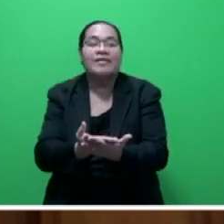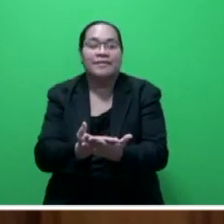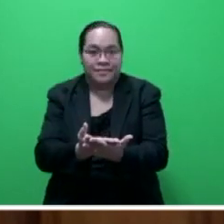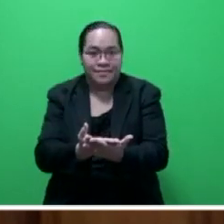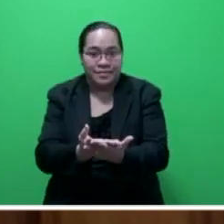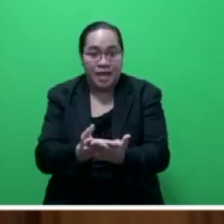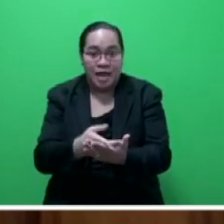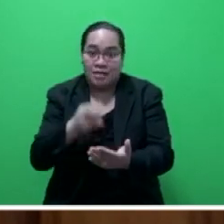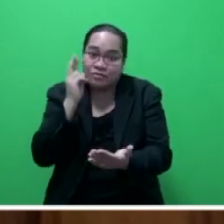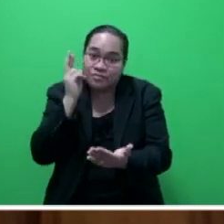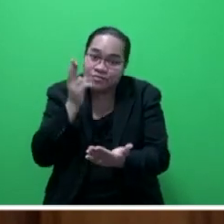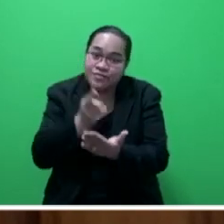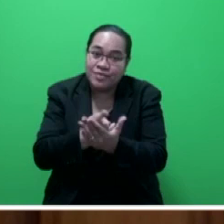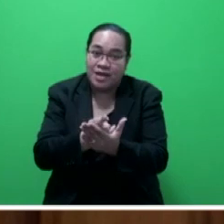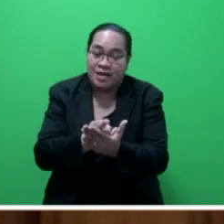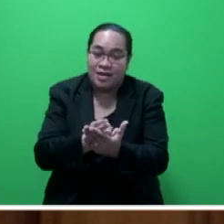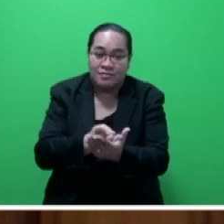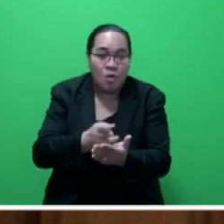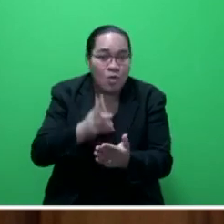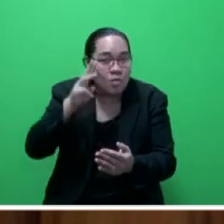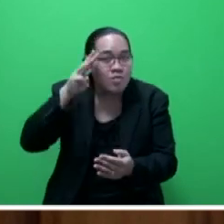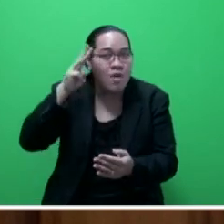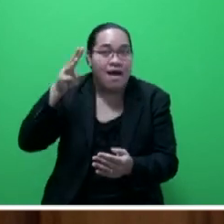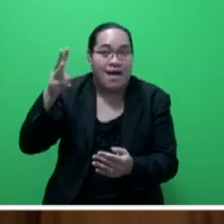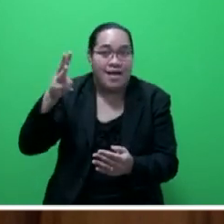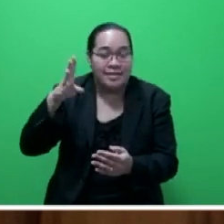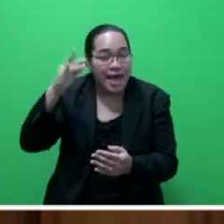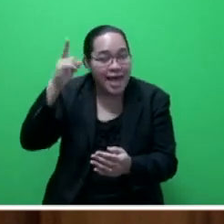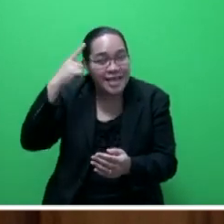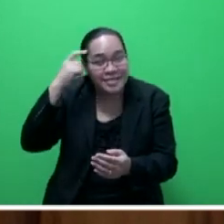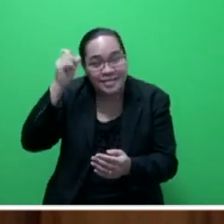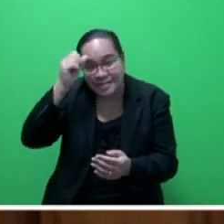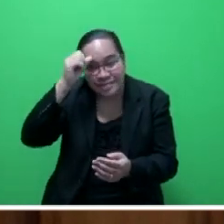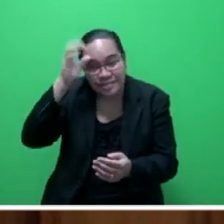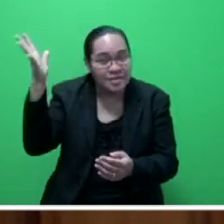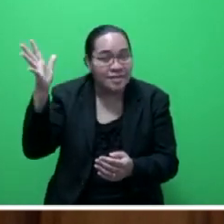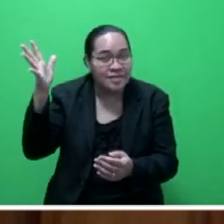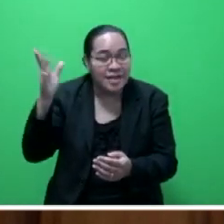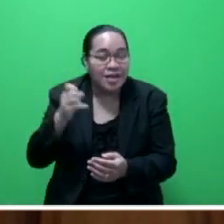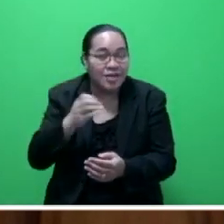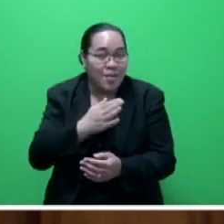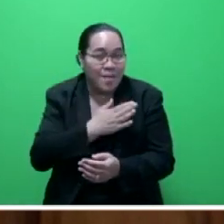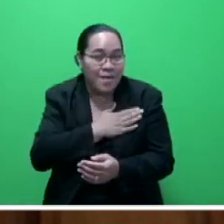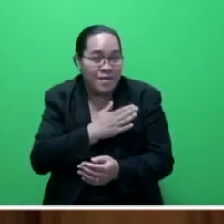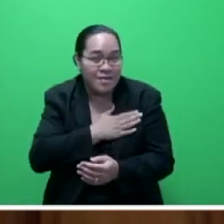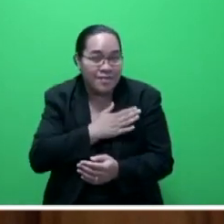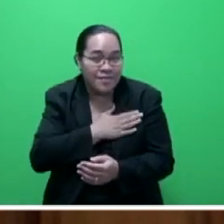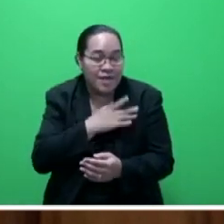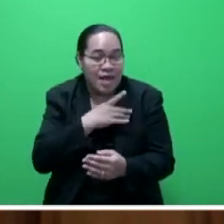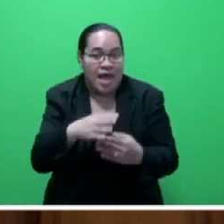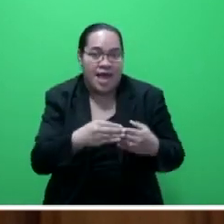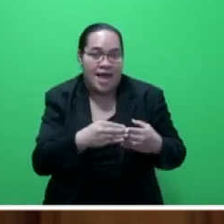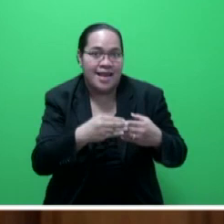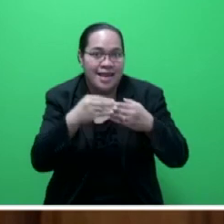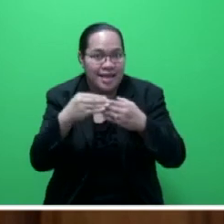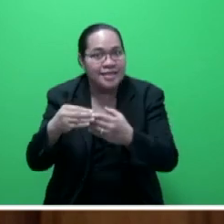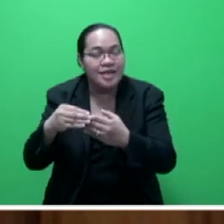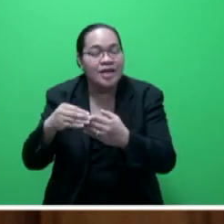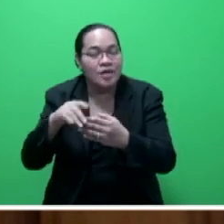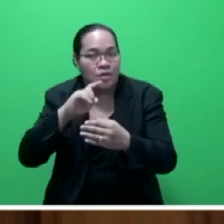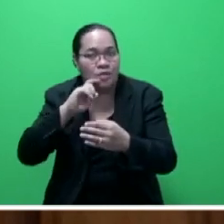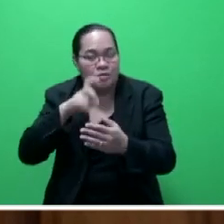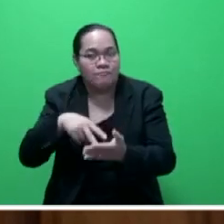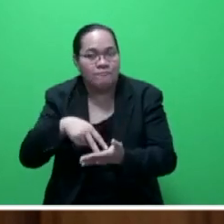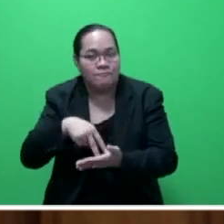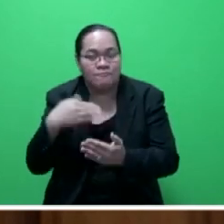where genuine, wise, intelligent, and compassionate national leadership is propelled